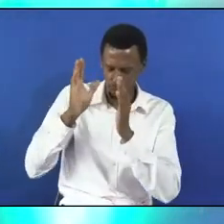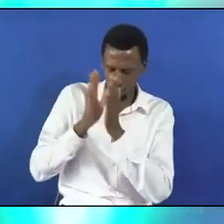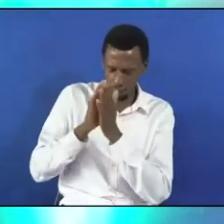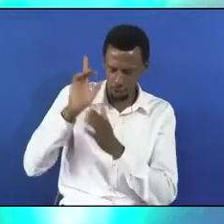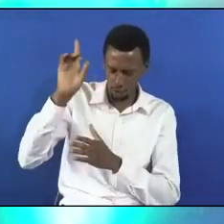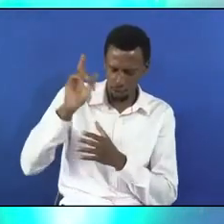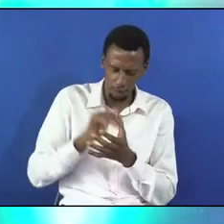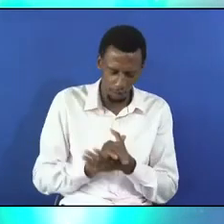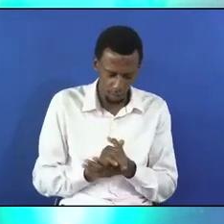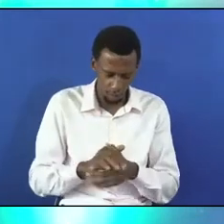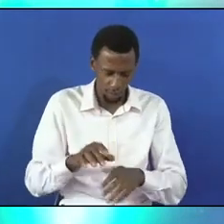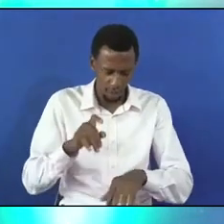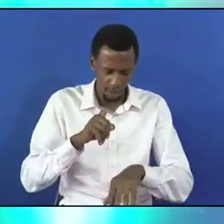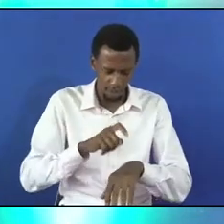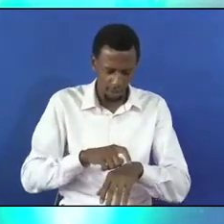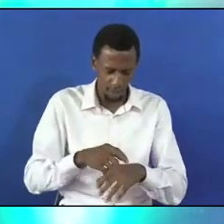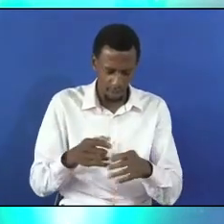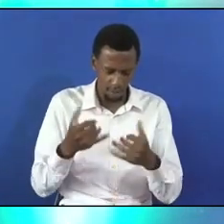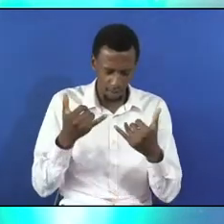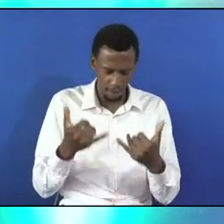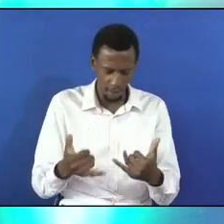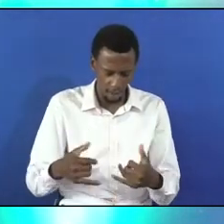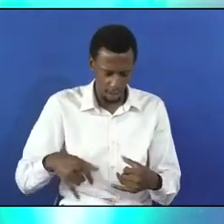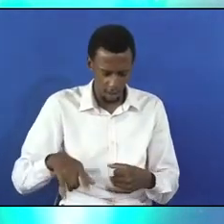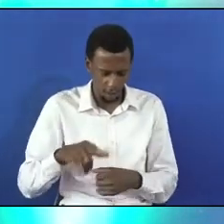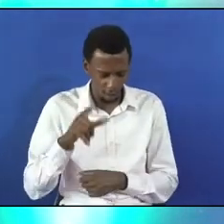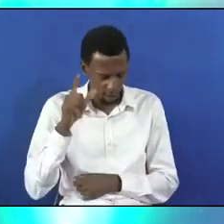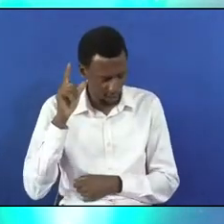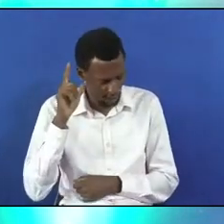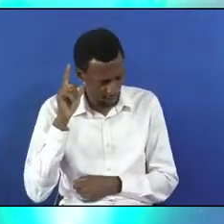And at this moment, as we listen your word,